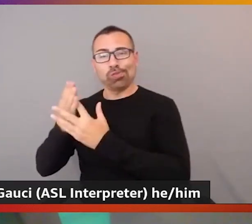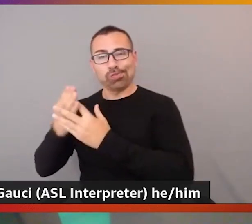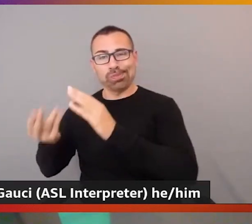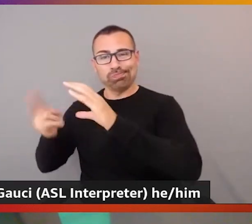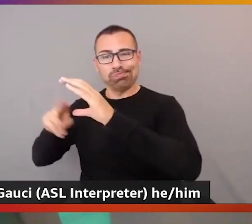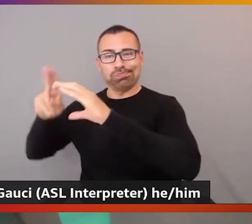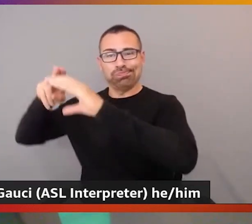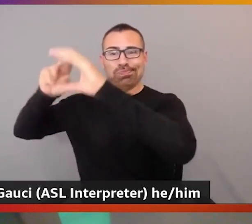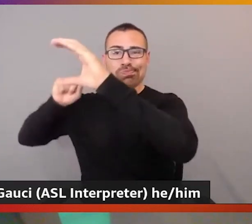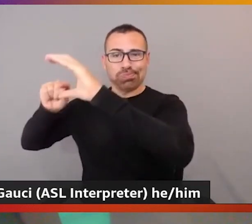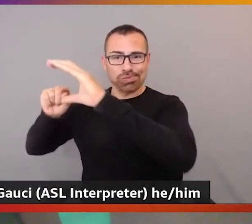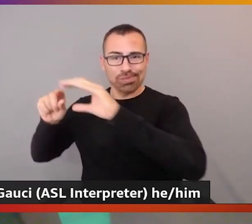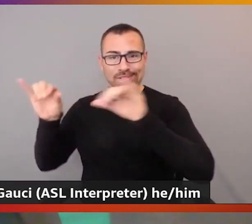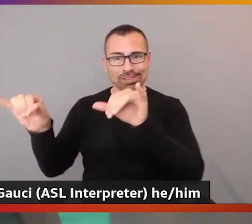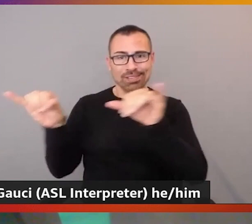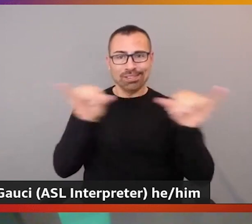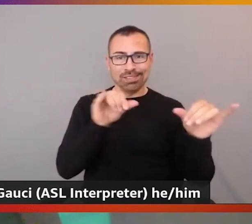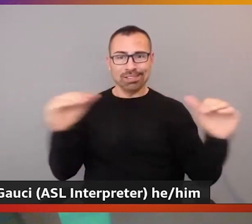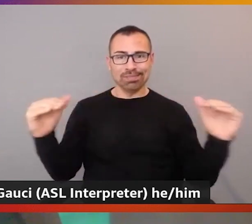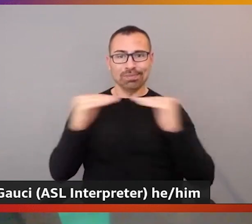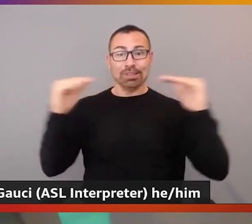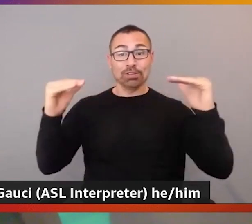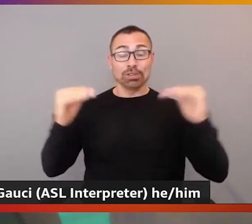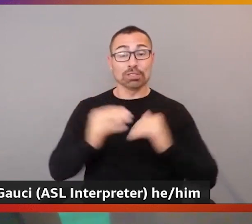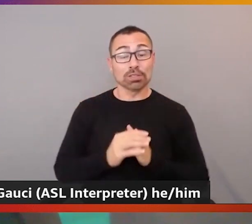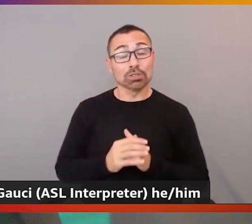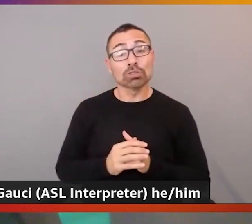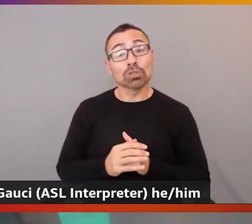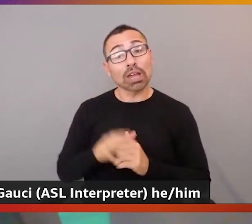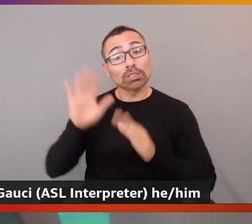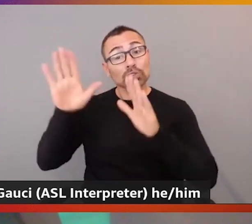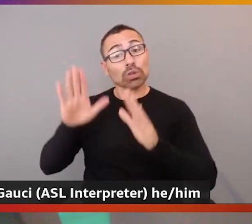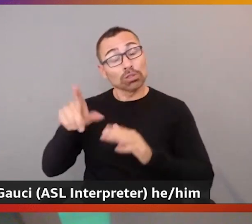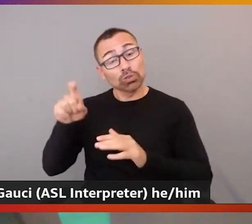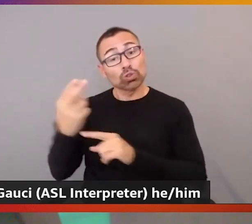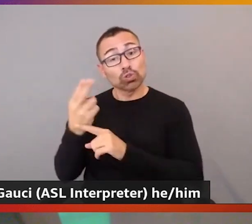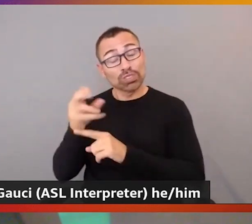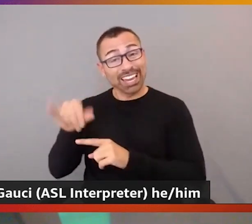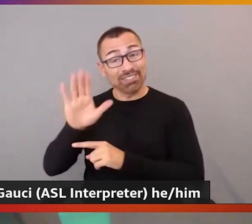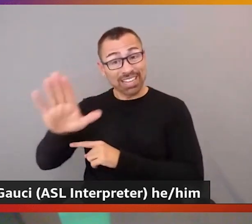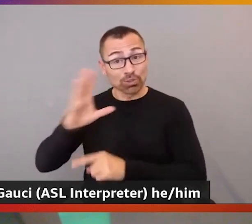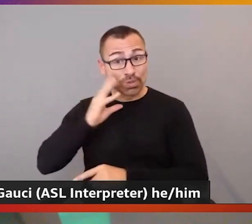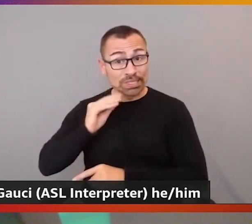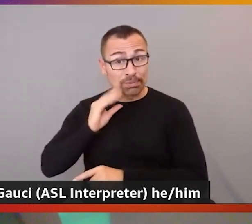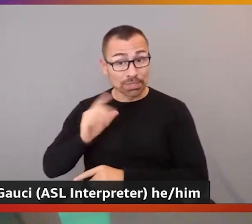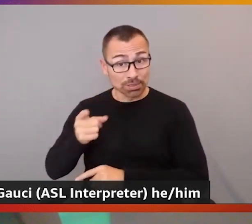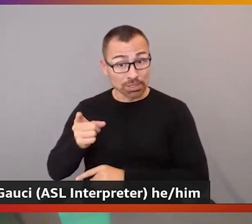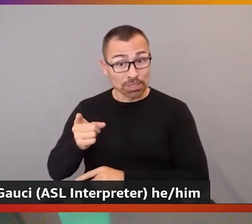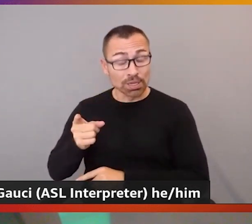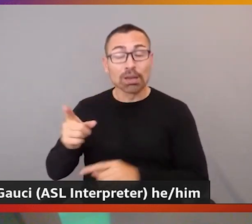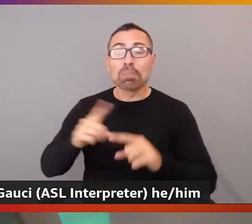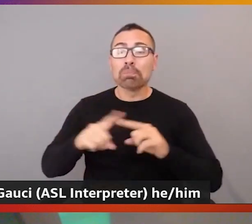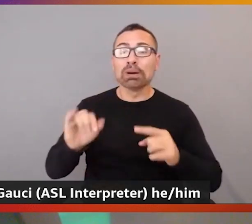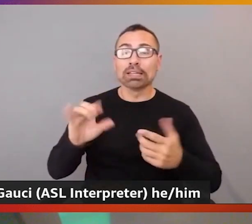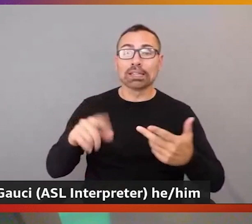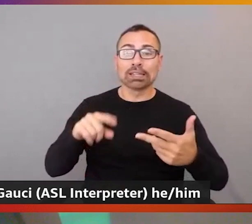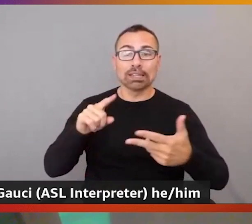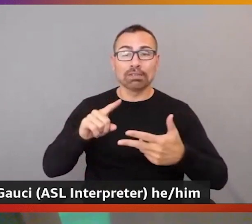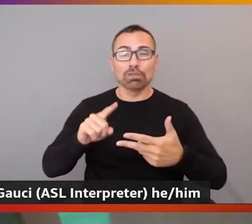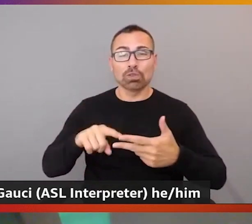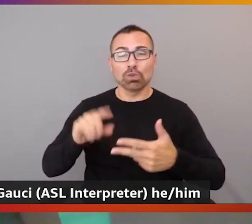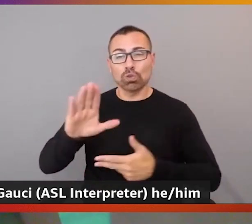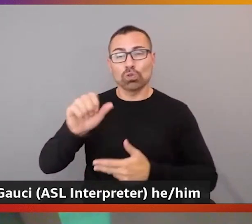great. So you should use bursting throughput if that's the case. But if your application is